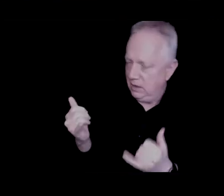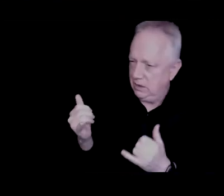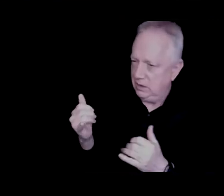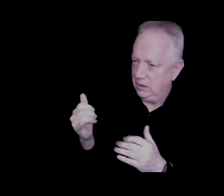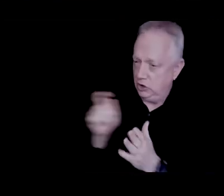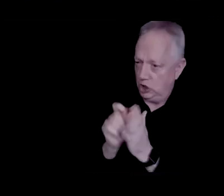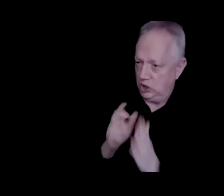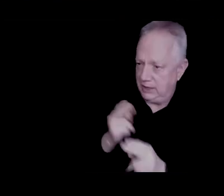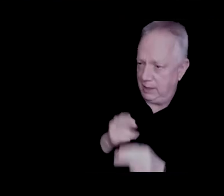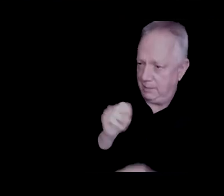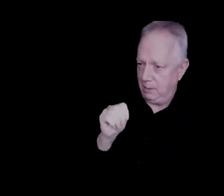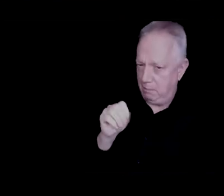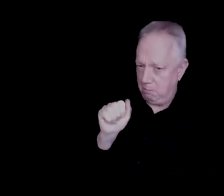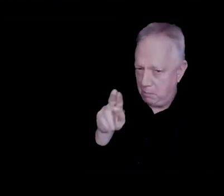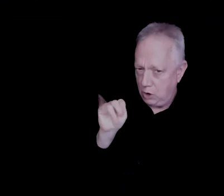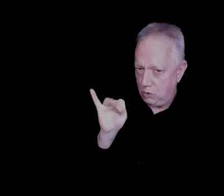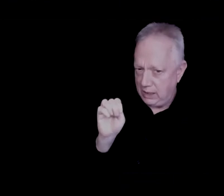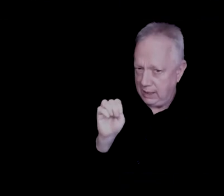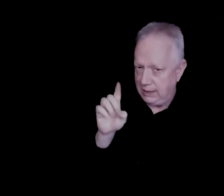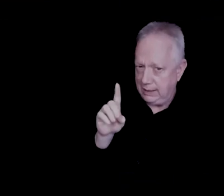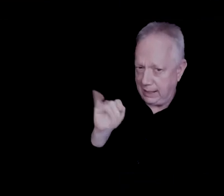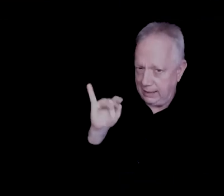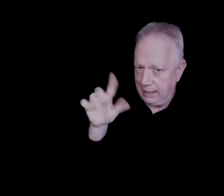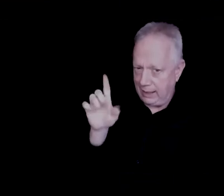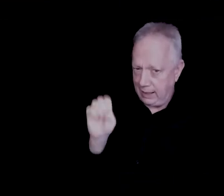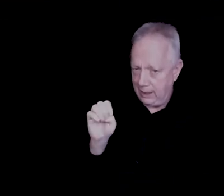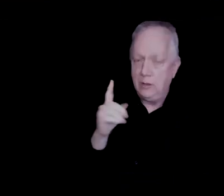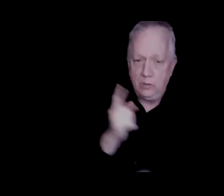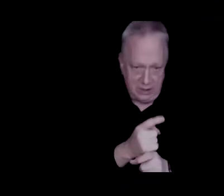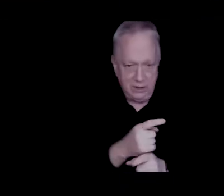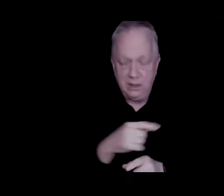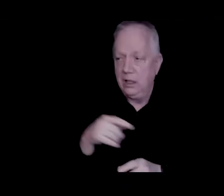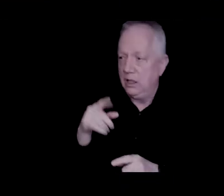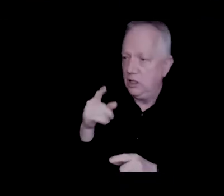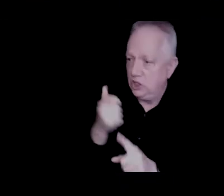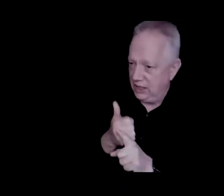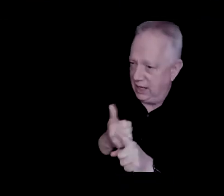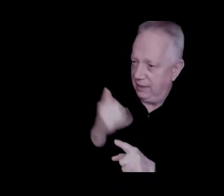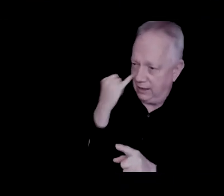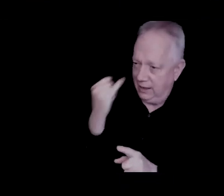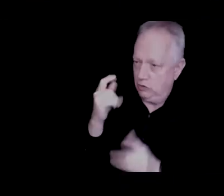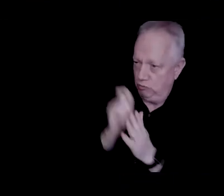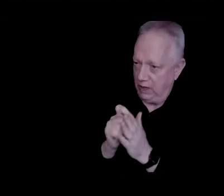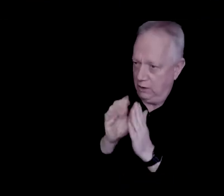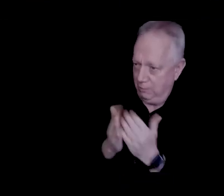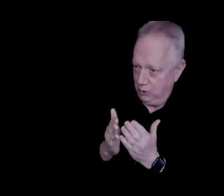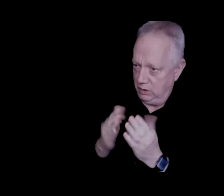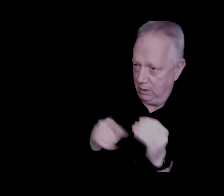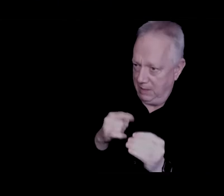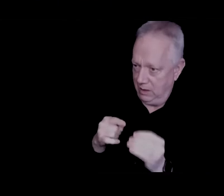was Marine de Tilley, Yes, exactly. and she had the idea to write a book